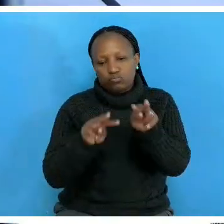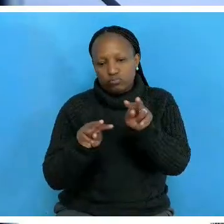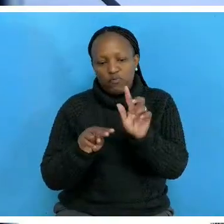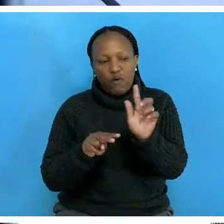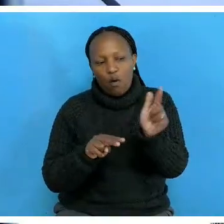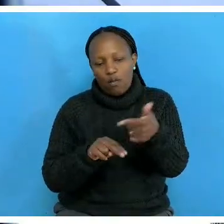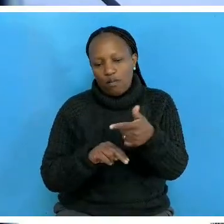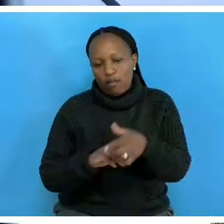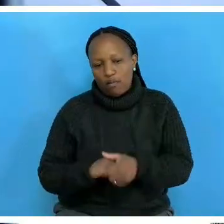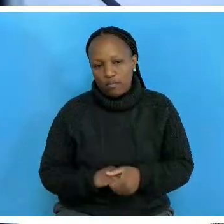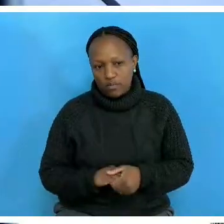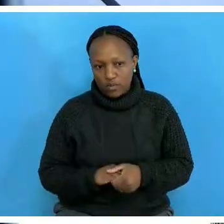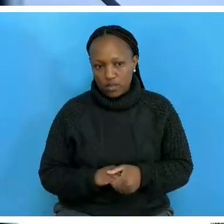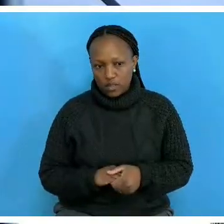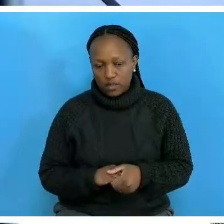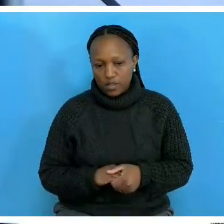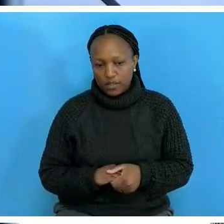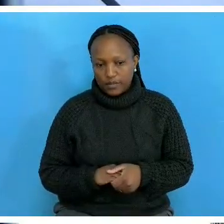them.